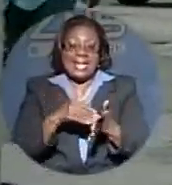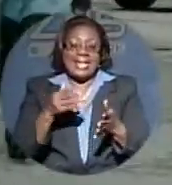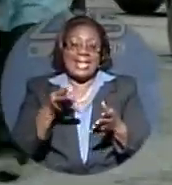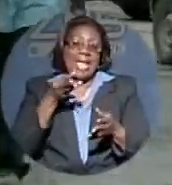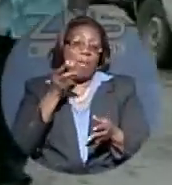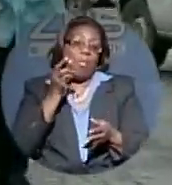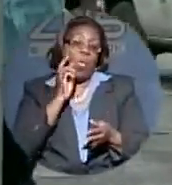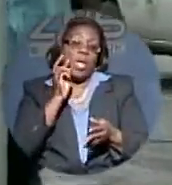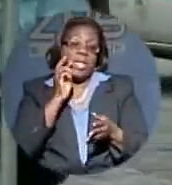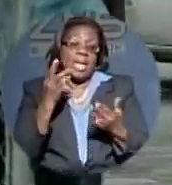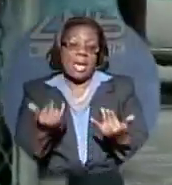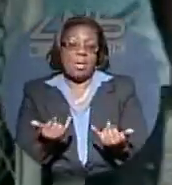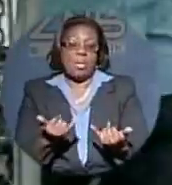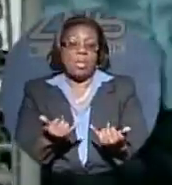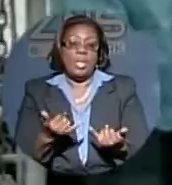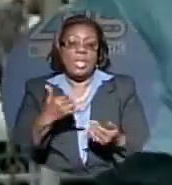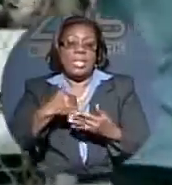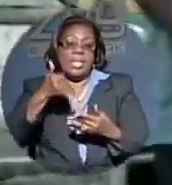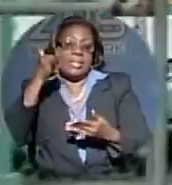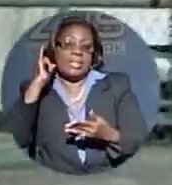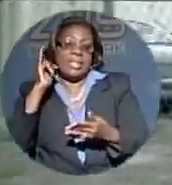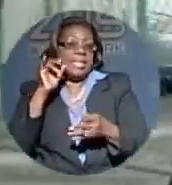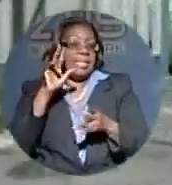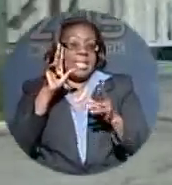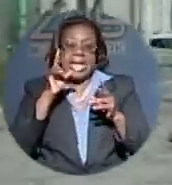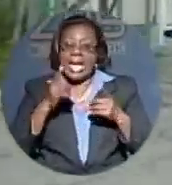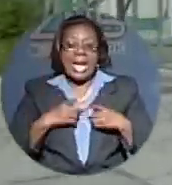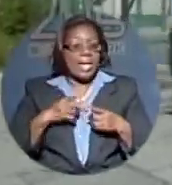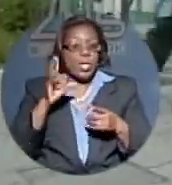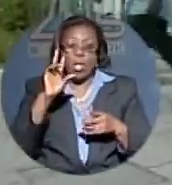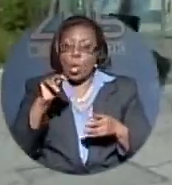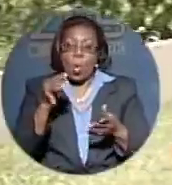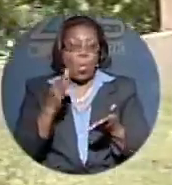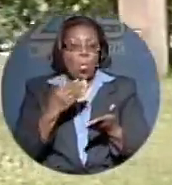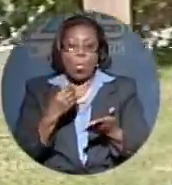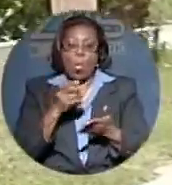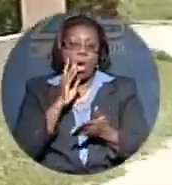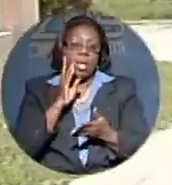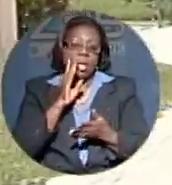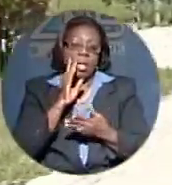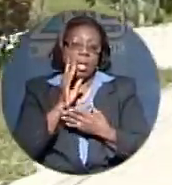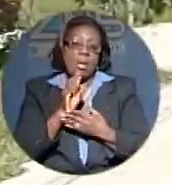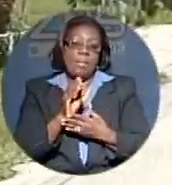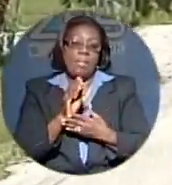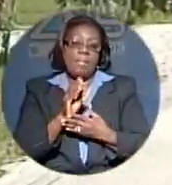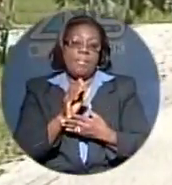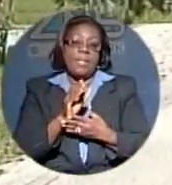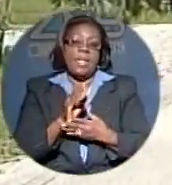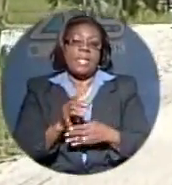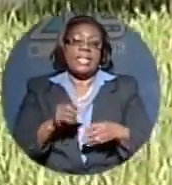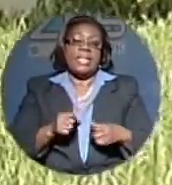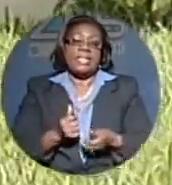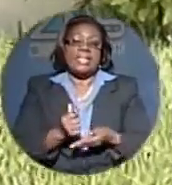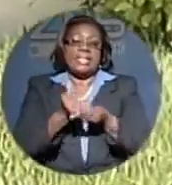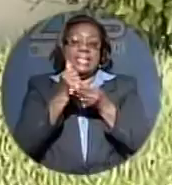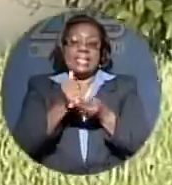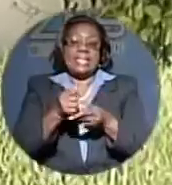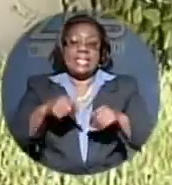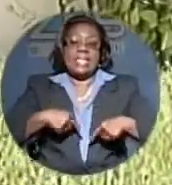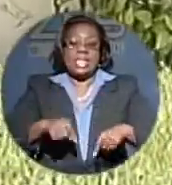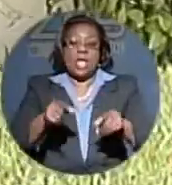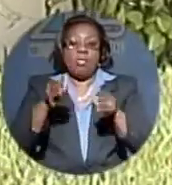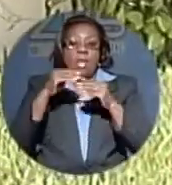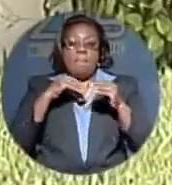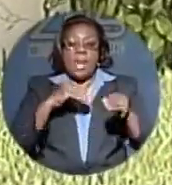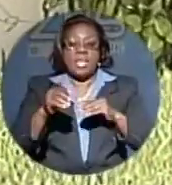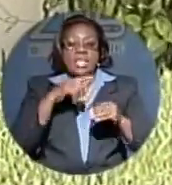in supplying New Providence with its daily use of more than 11 million gallons of water. According to the Assistant General Manager of the New Providence Operations, Robert